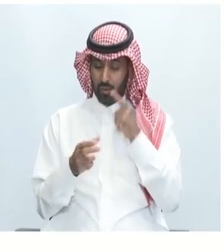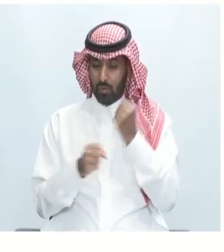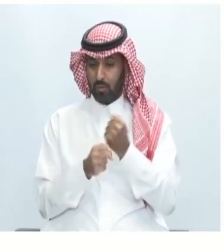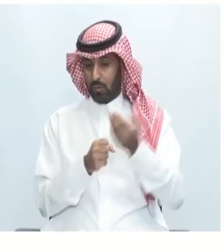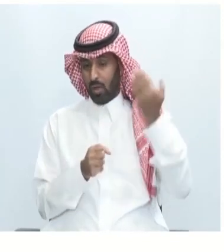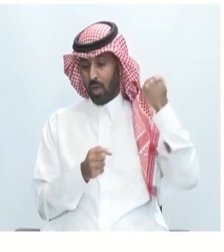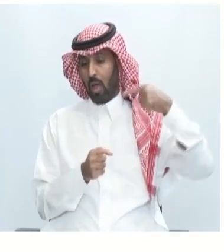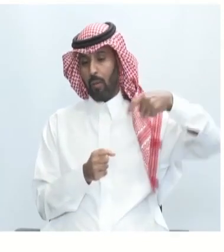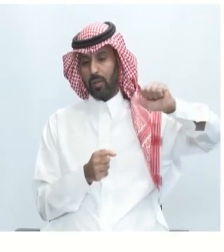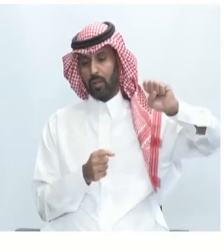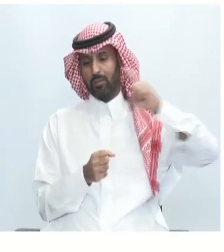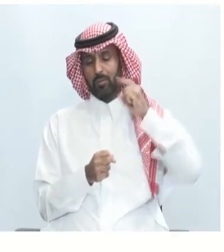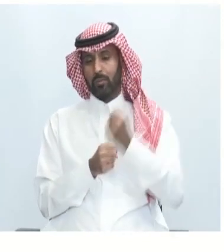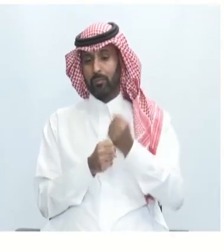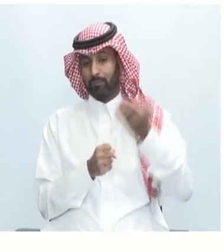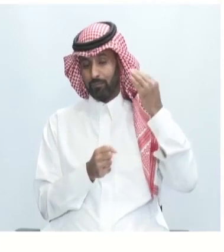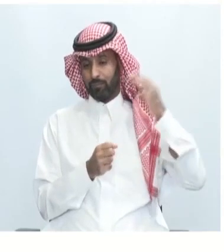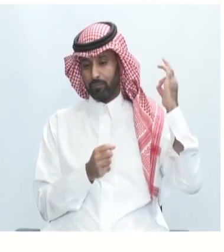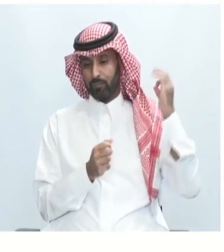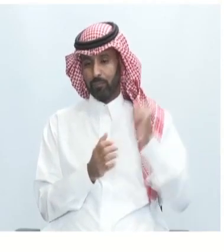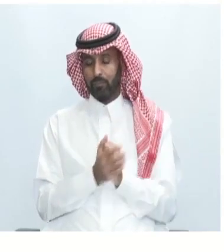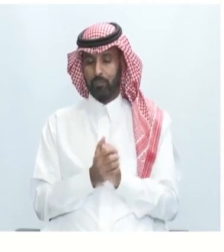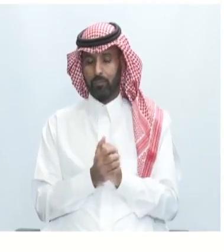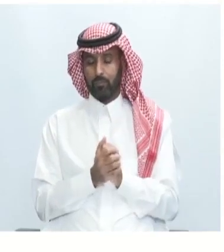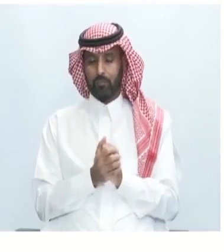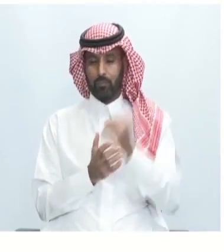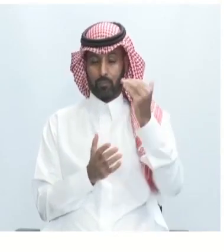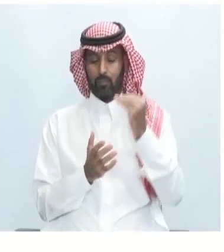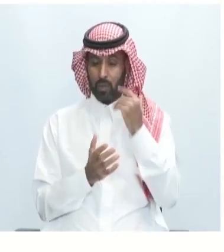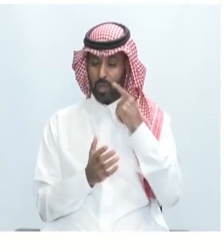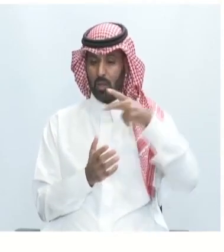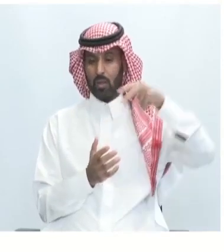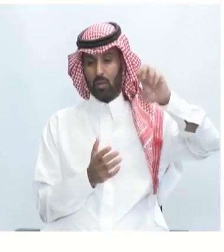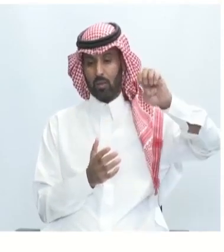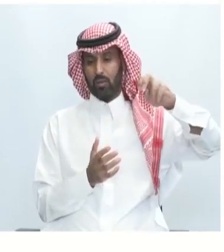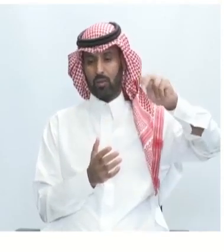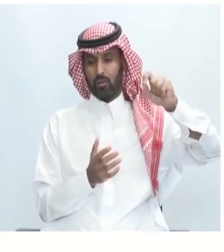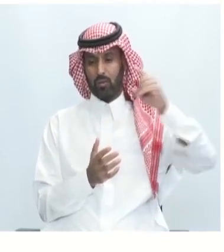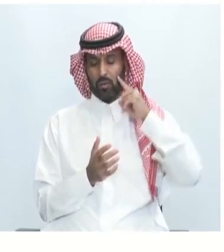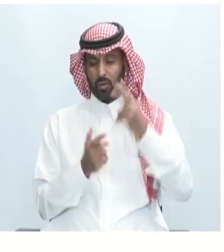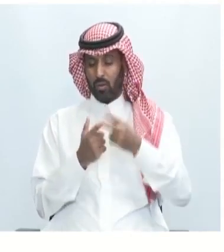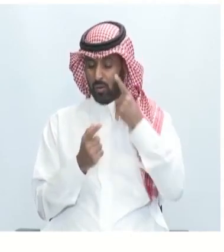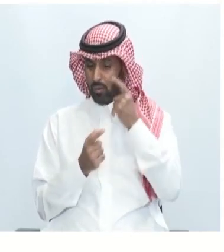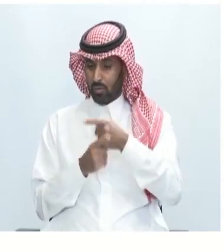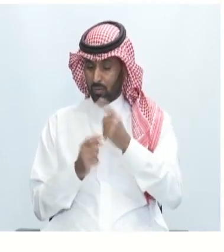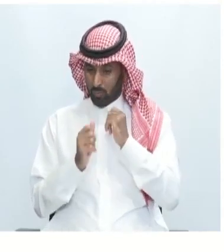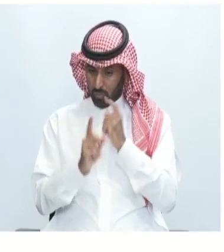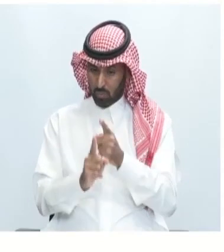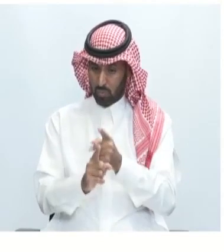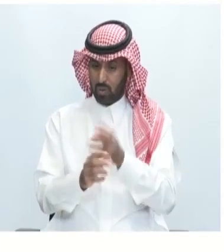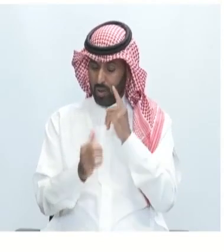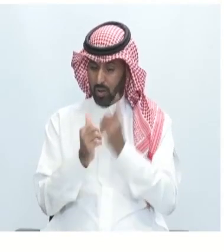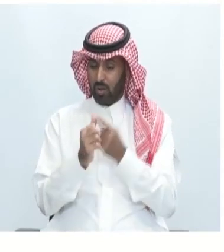past perfect. Had been opened. Another one here, Newton is being pursued. And they added the